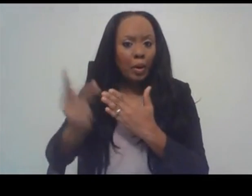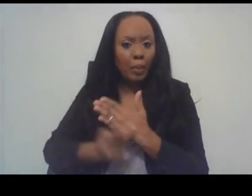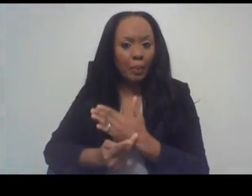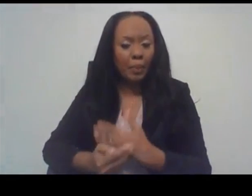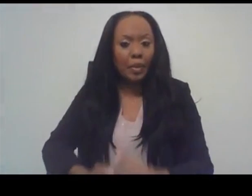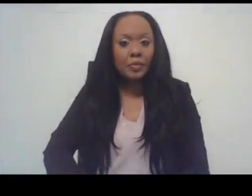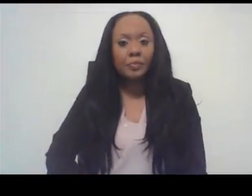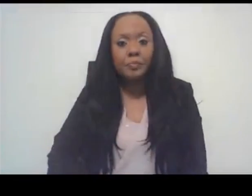6